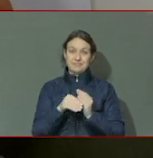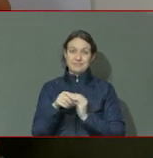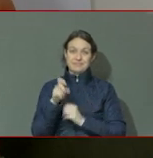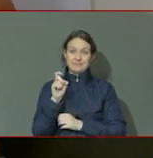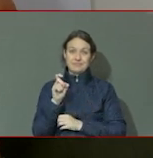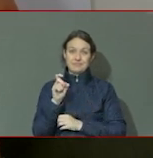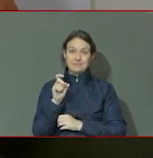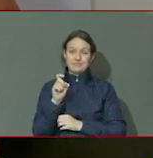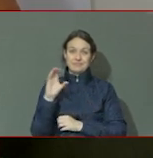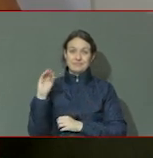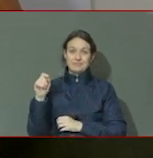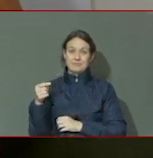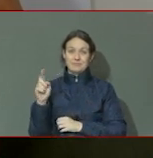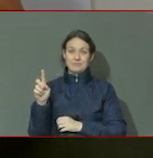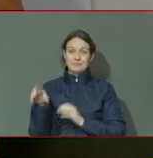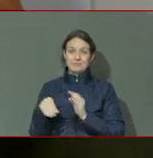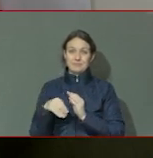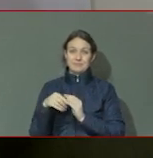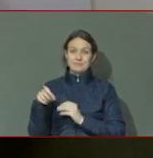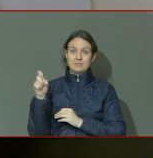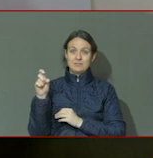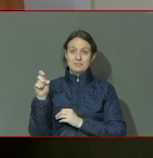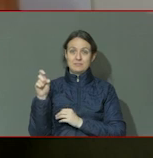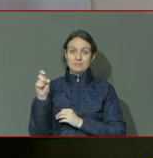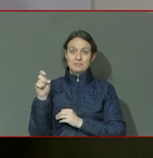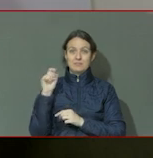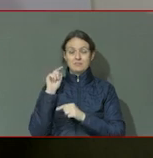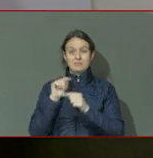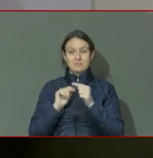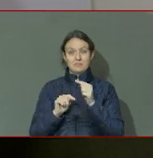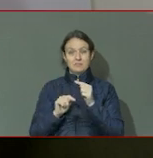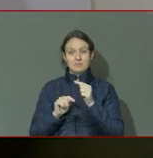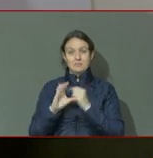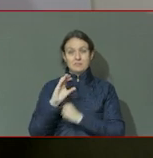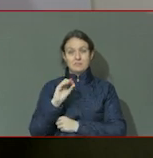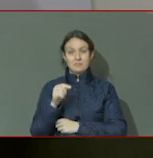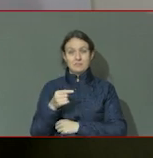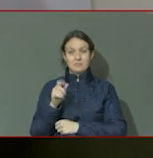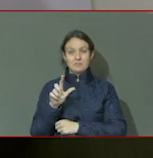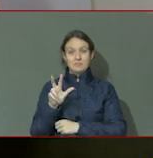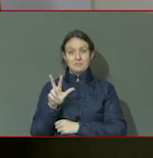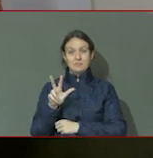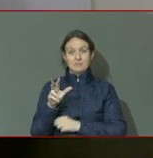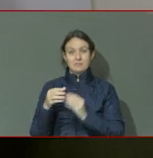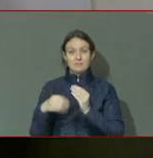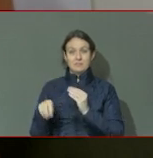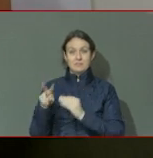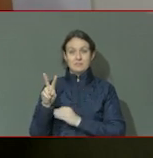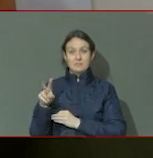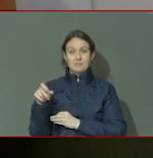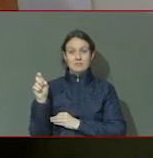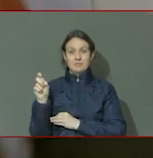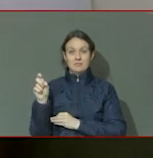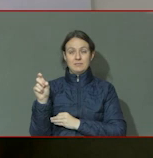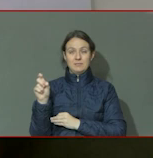x, 0.11 plus x, divided by 0.78 minus 2x,